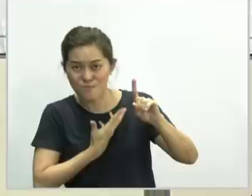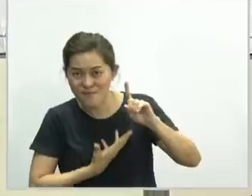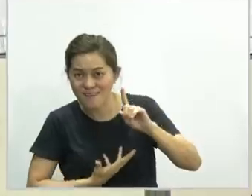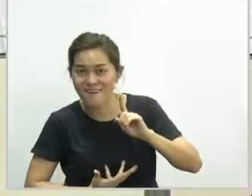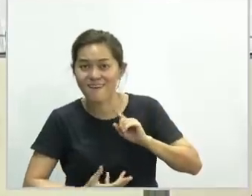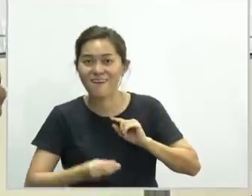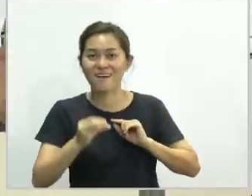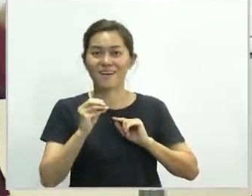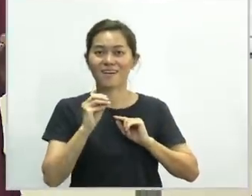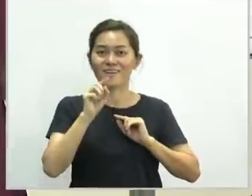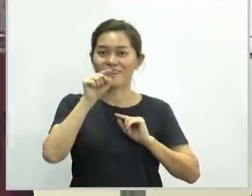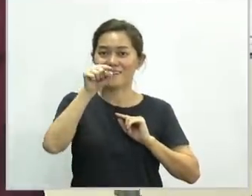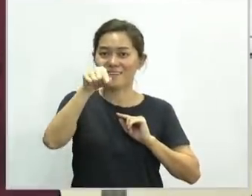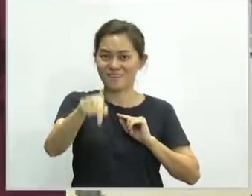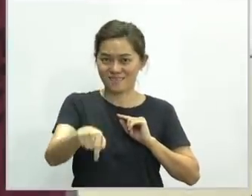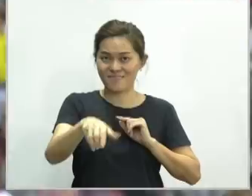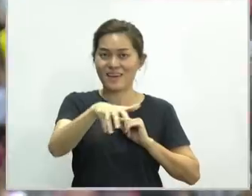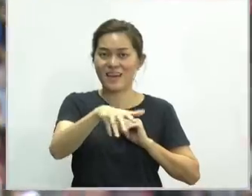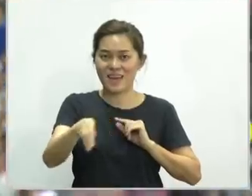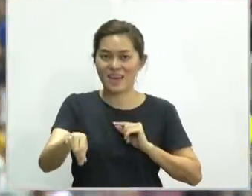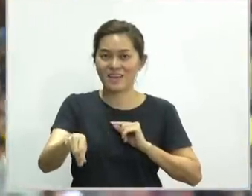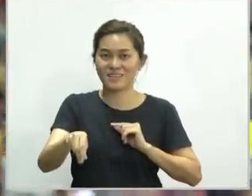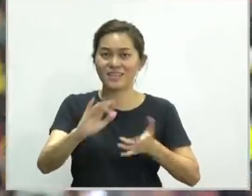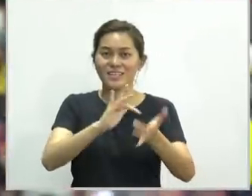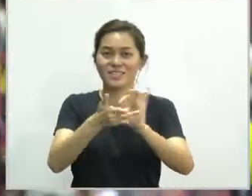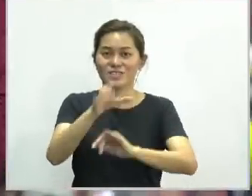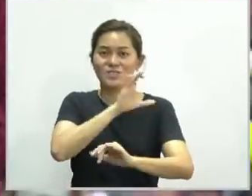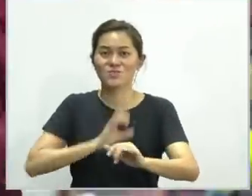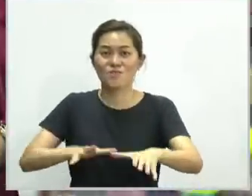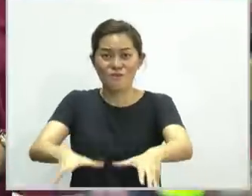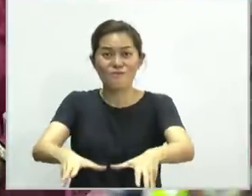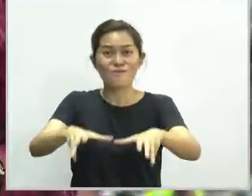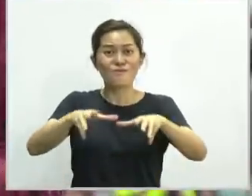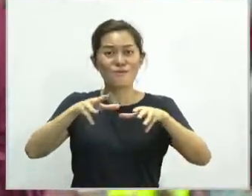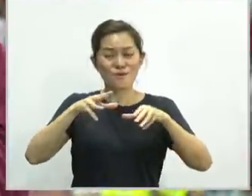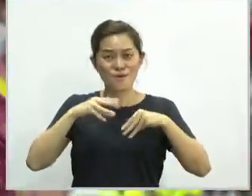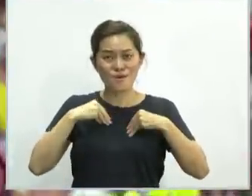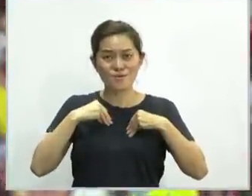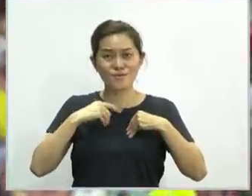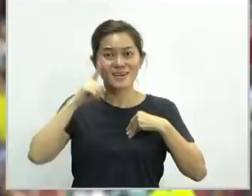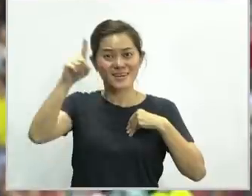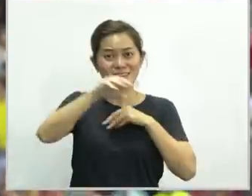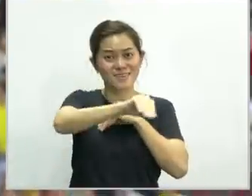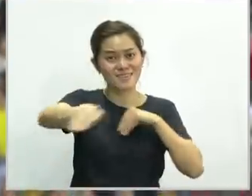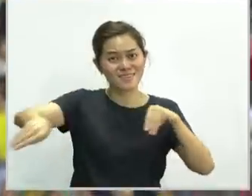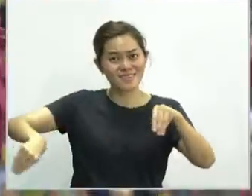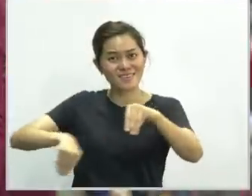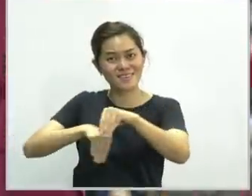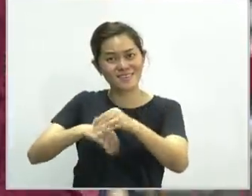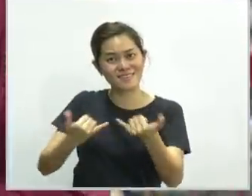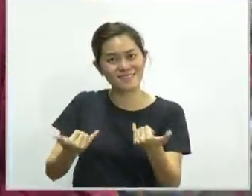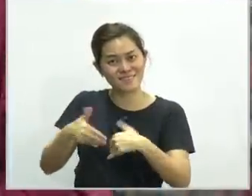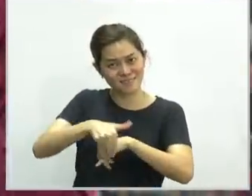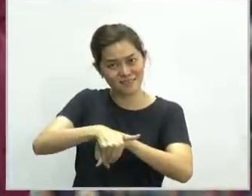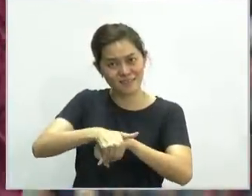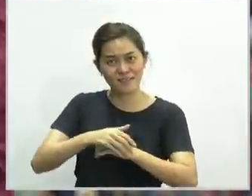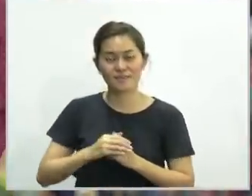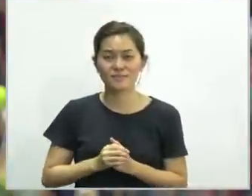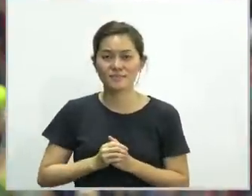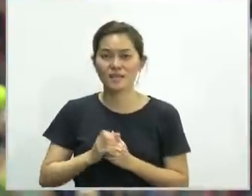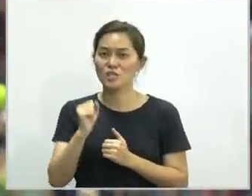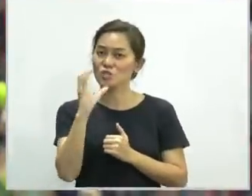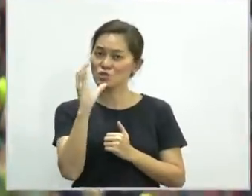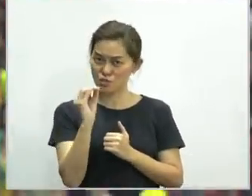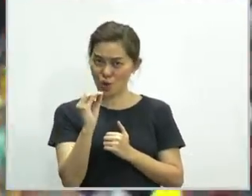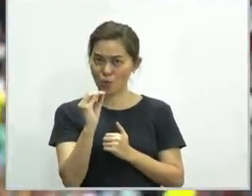coming and receiving Christ and repositioning him tonight. So in